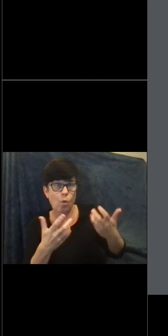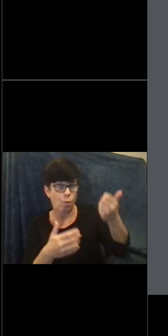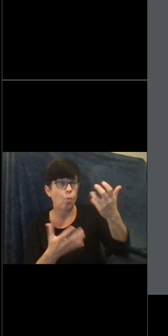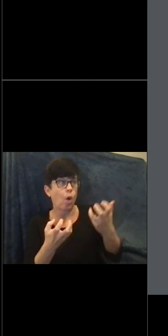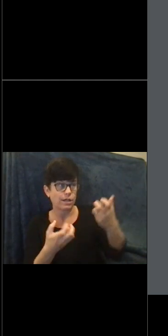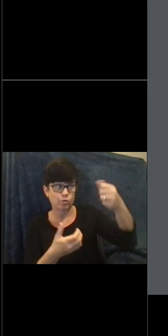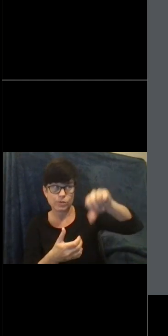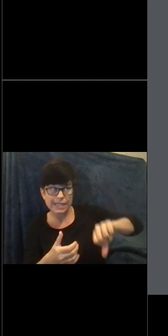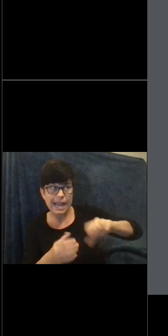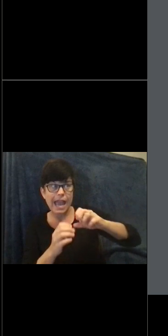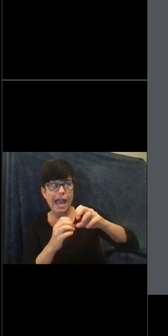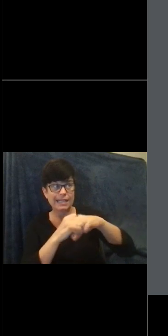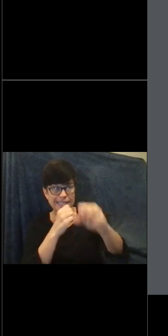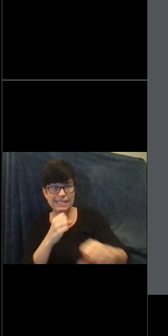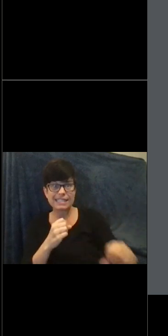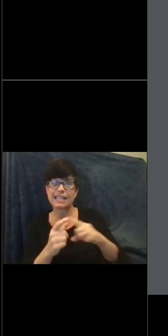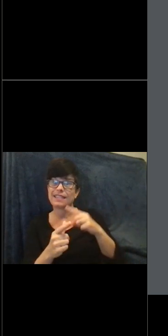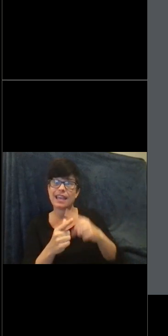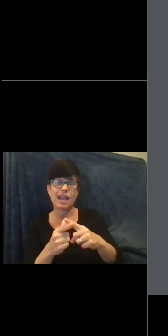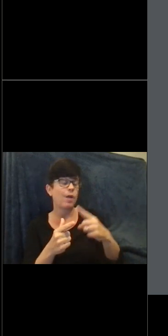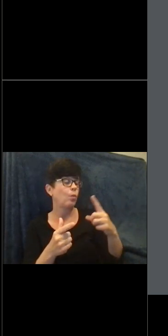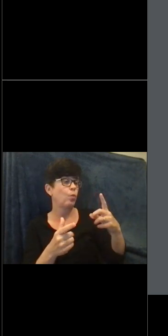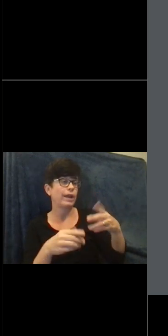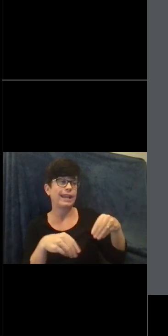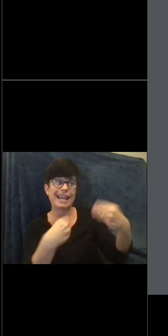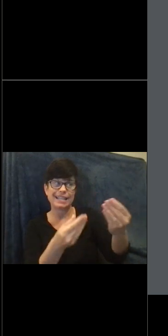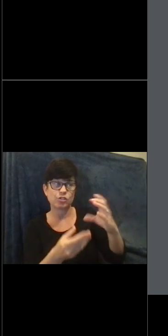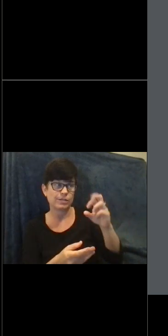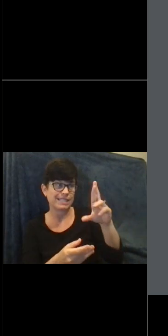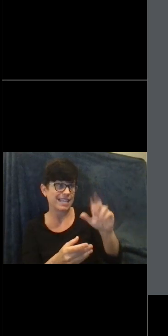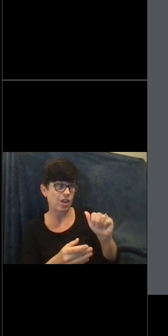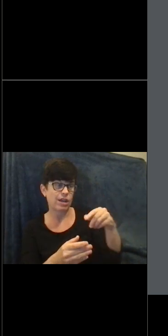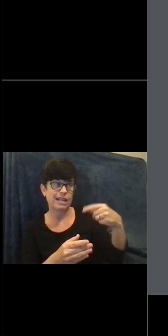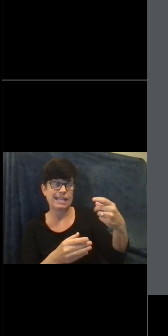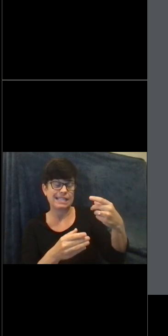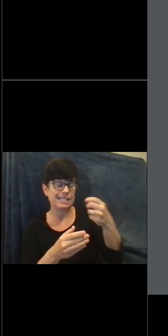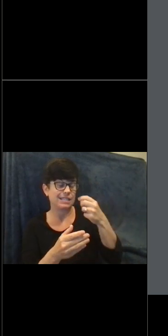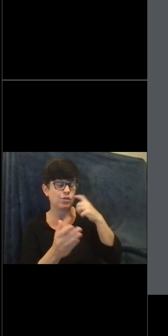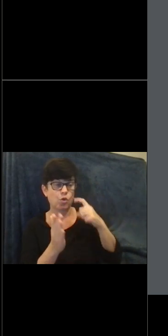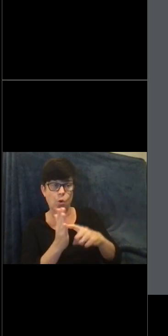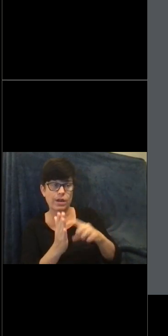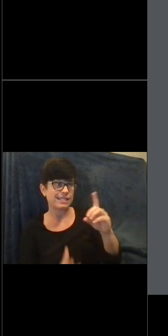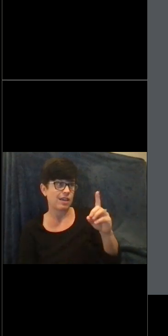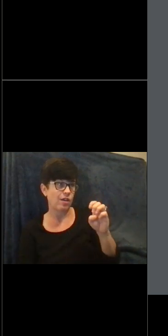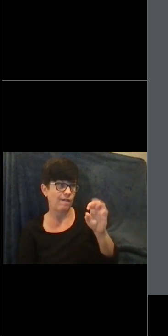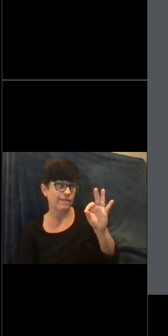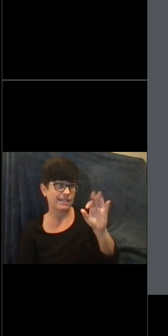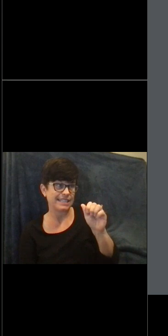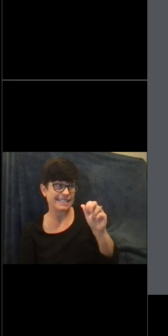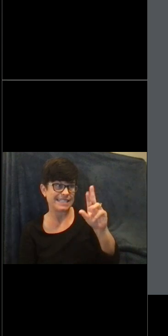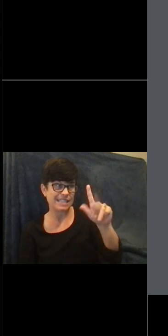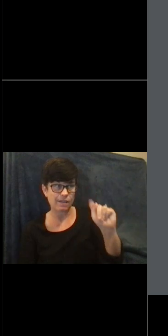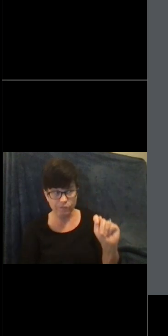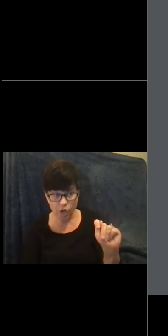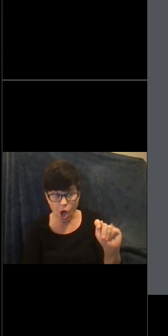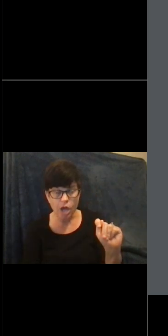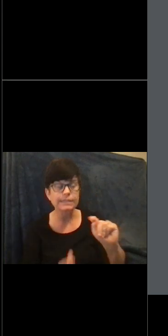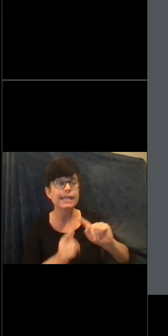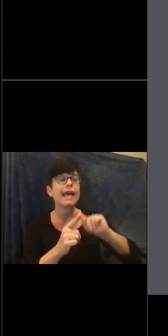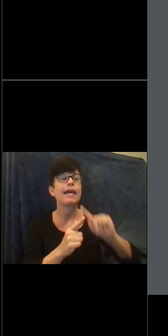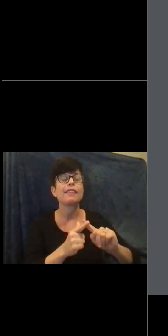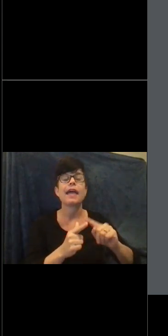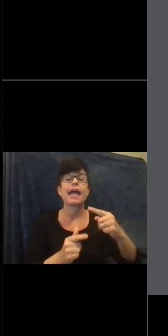for the CRA to issue a notice of default. Under the terms of the contract, the applicant would then, the other party would then have the option